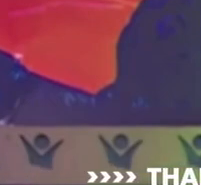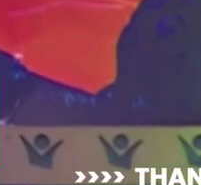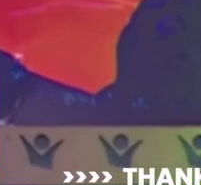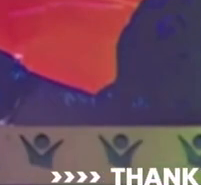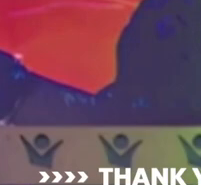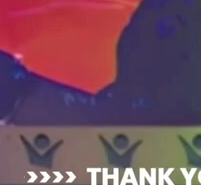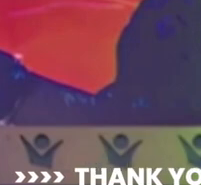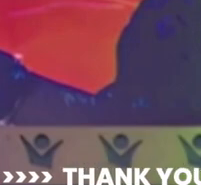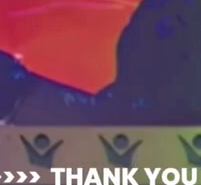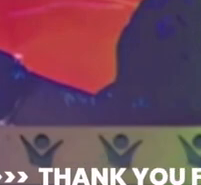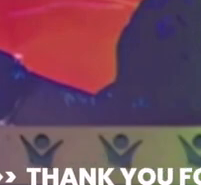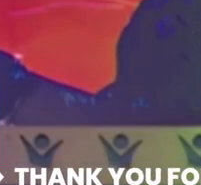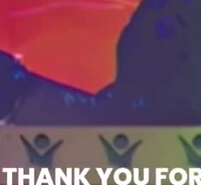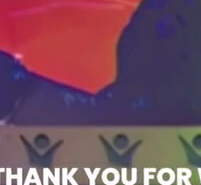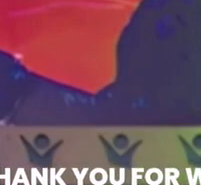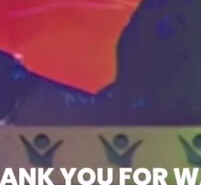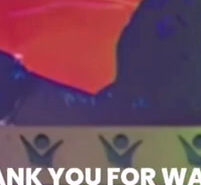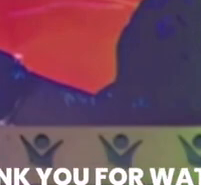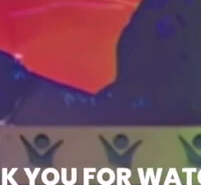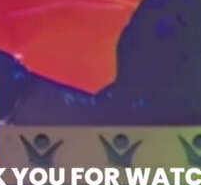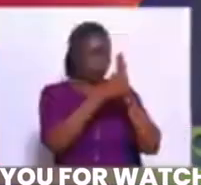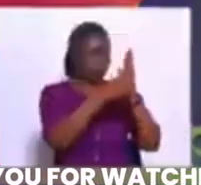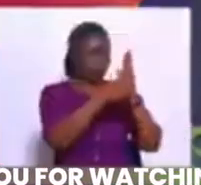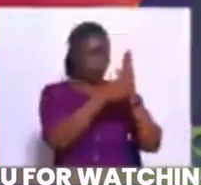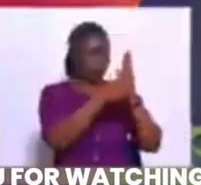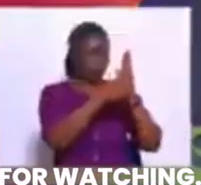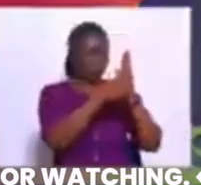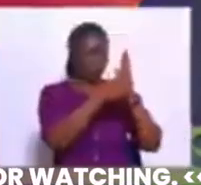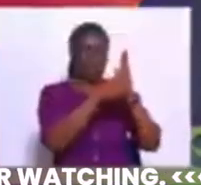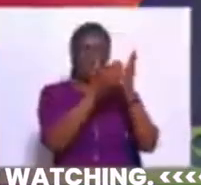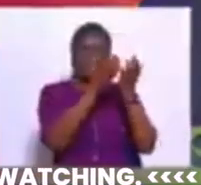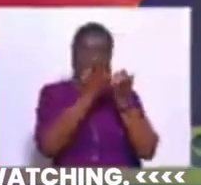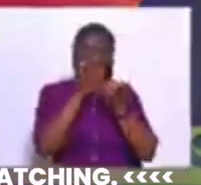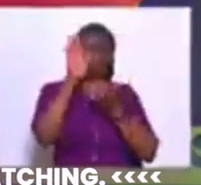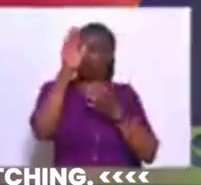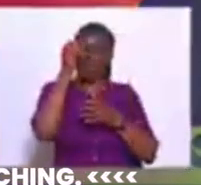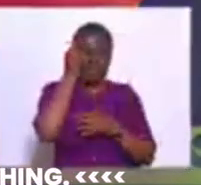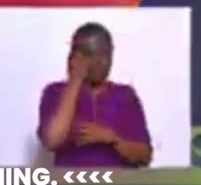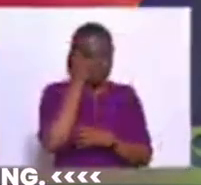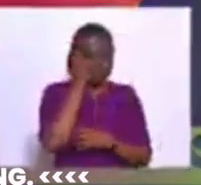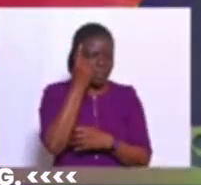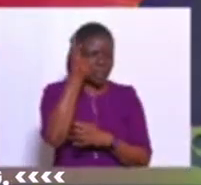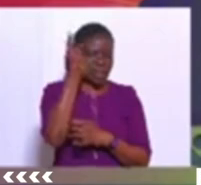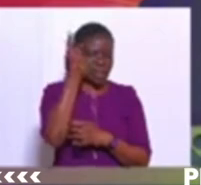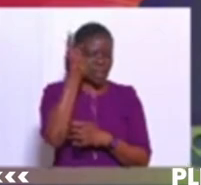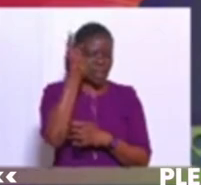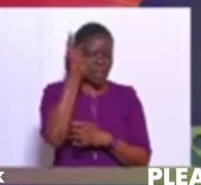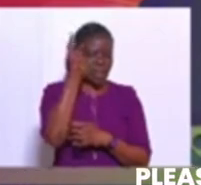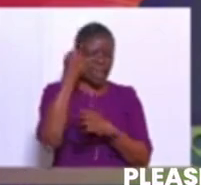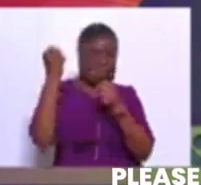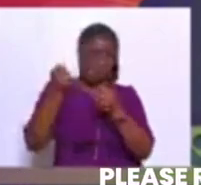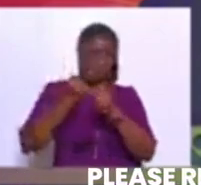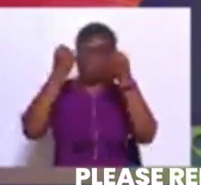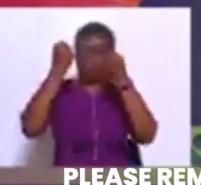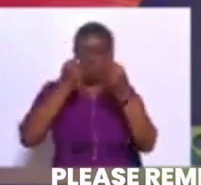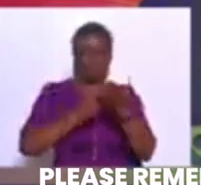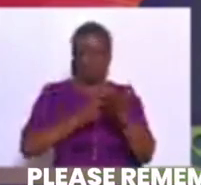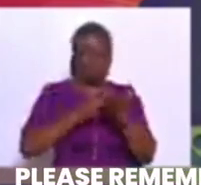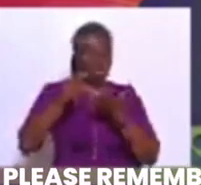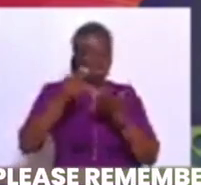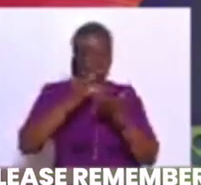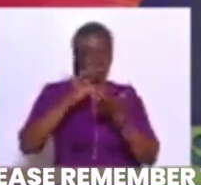need your guidance. We need your understanding through the power of the Holy